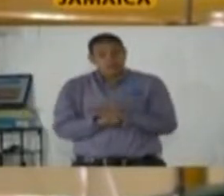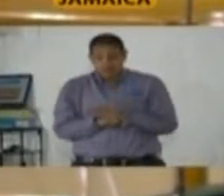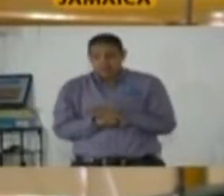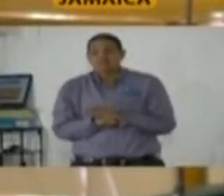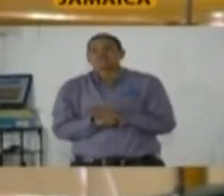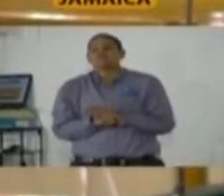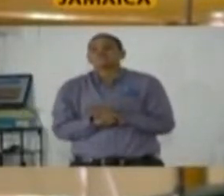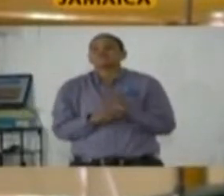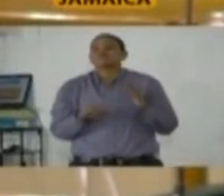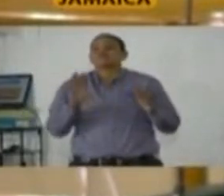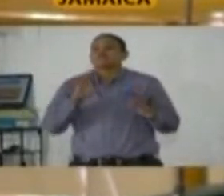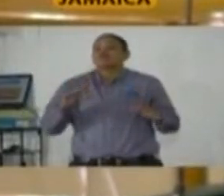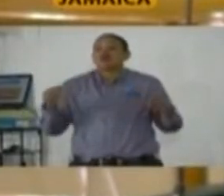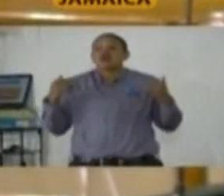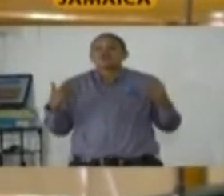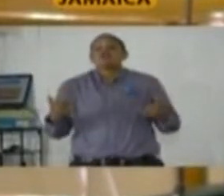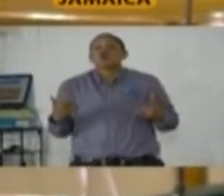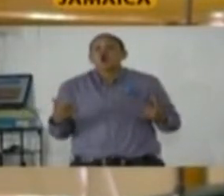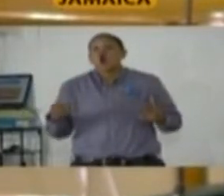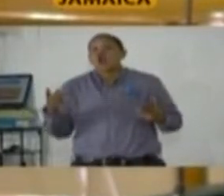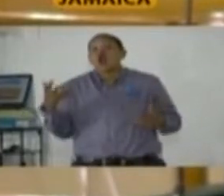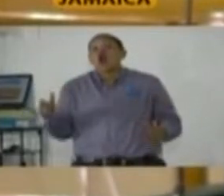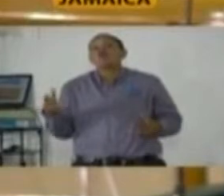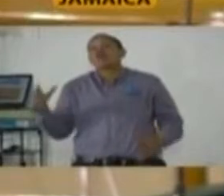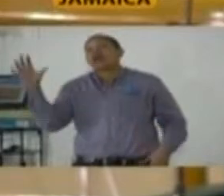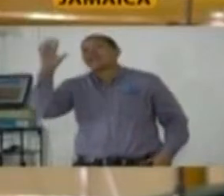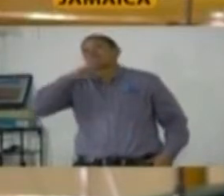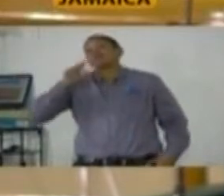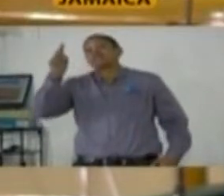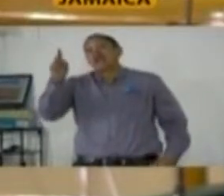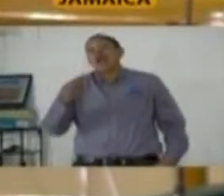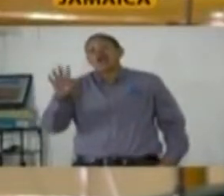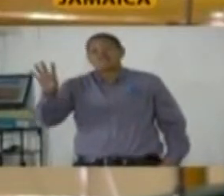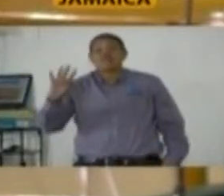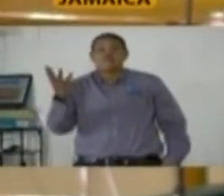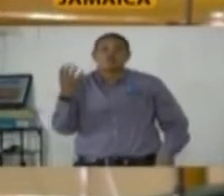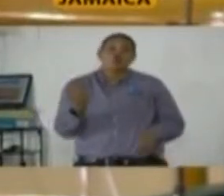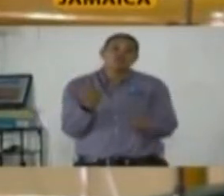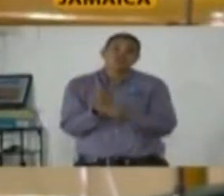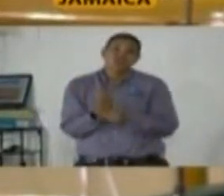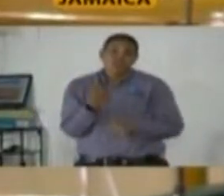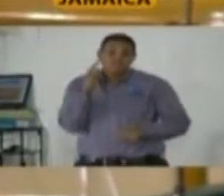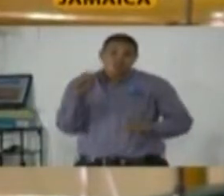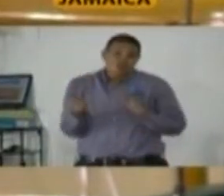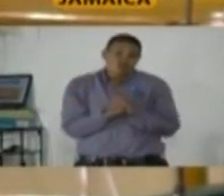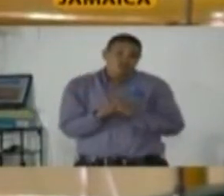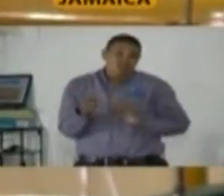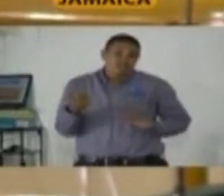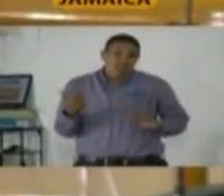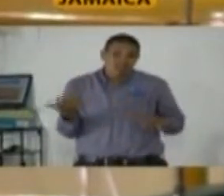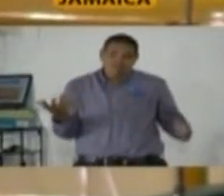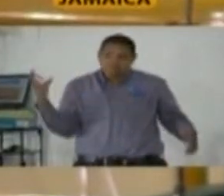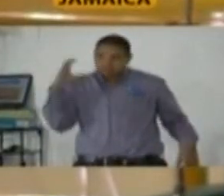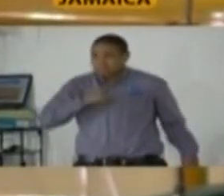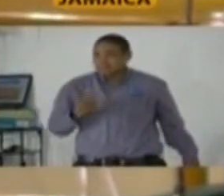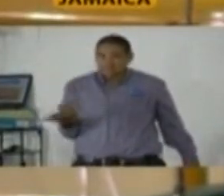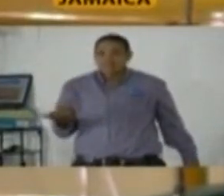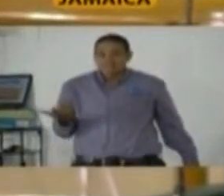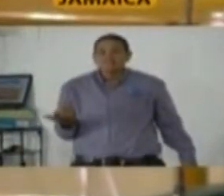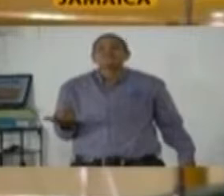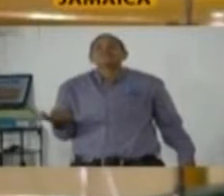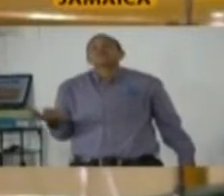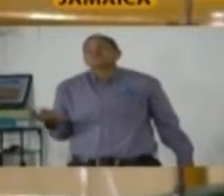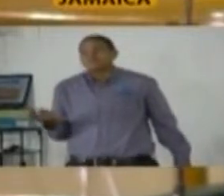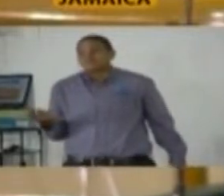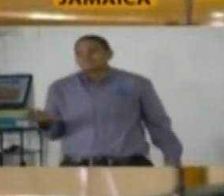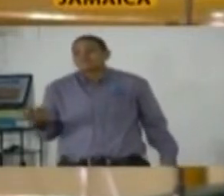third form. They've already missed about half of their fourth year, which is fourth form. Madam Speaker,